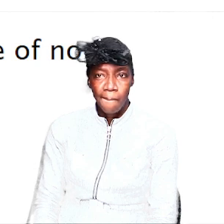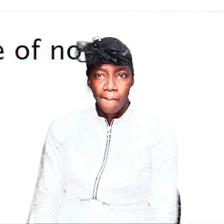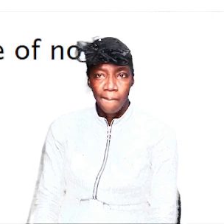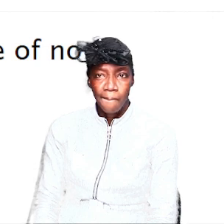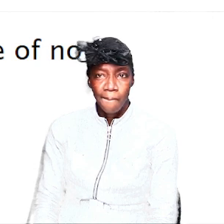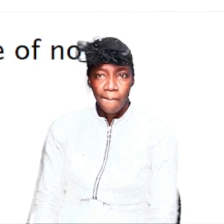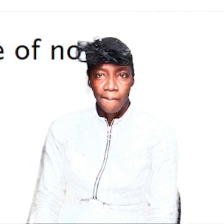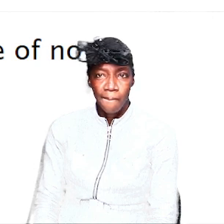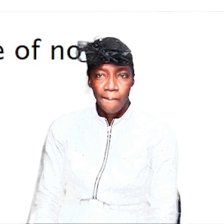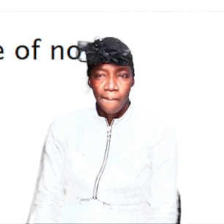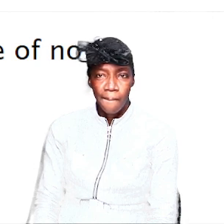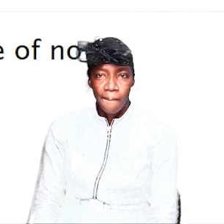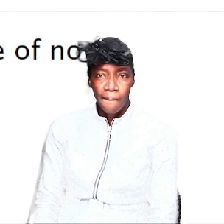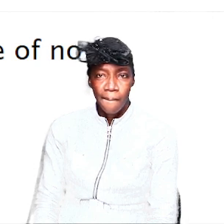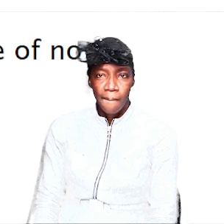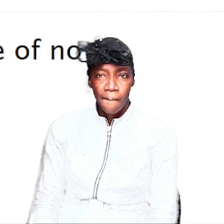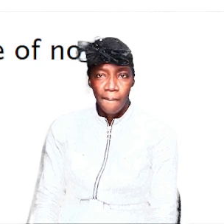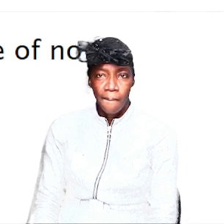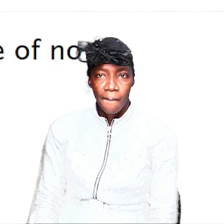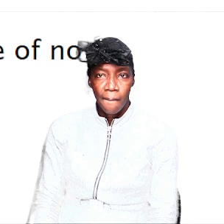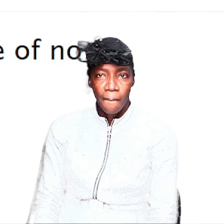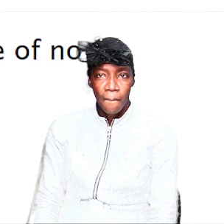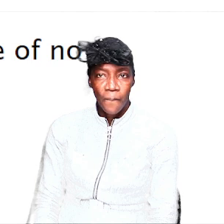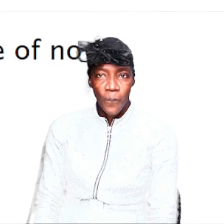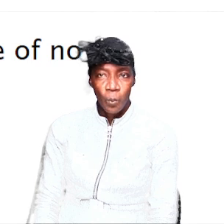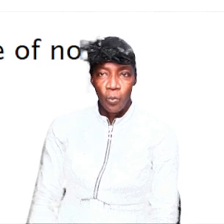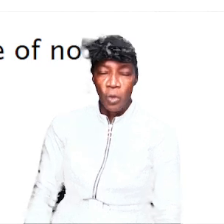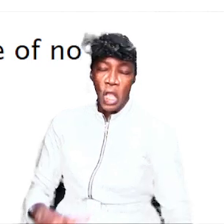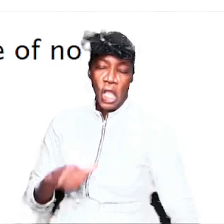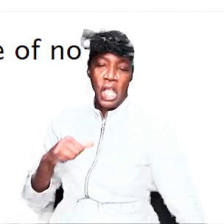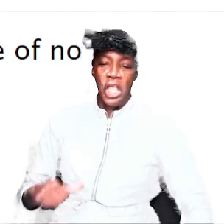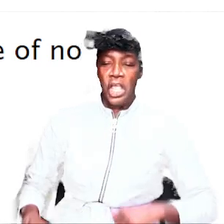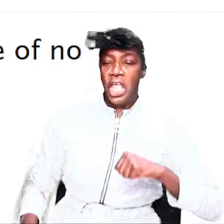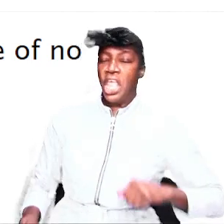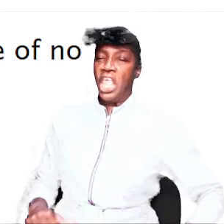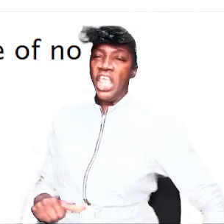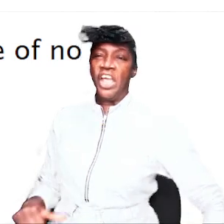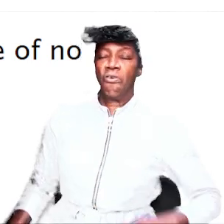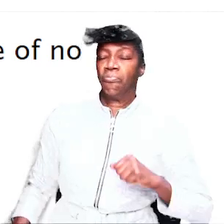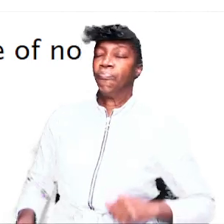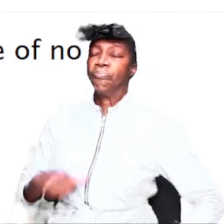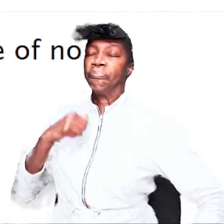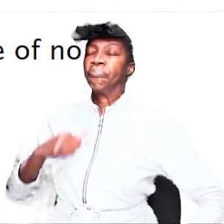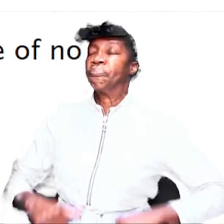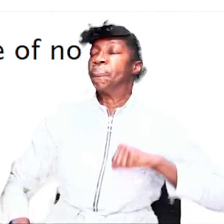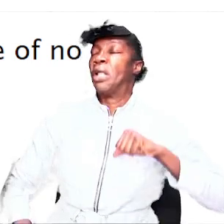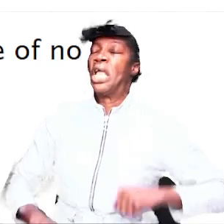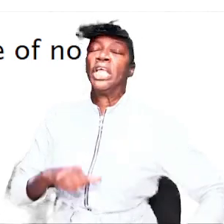Note his egotism, and note his self-centeredness.